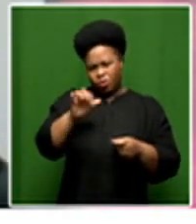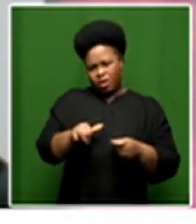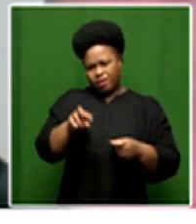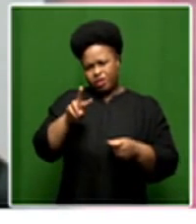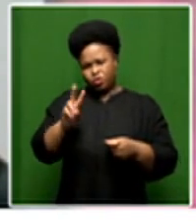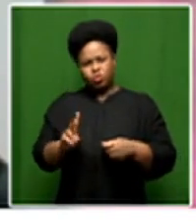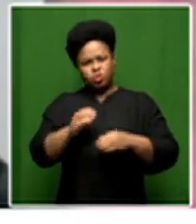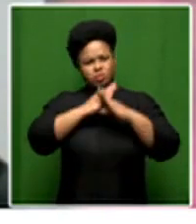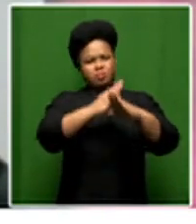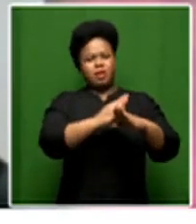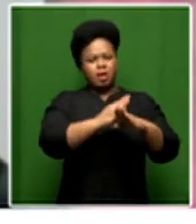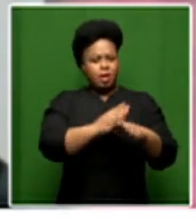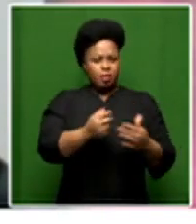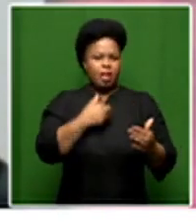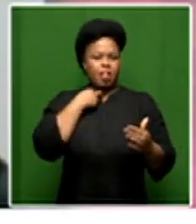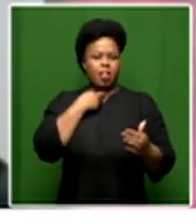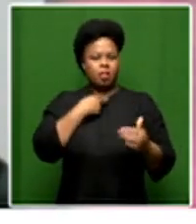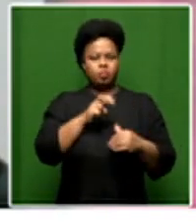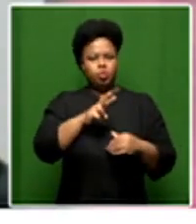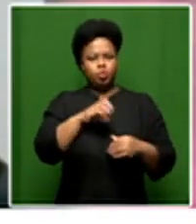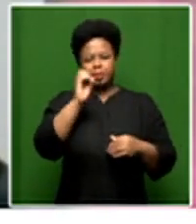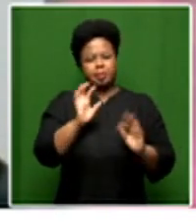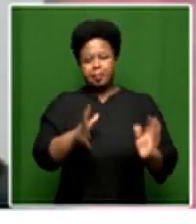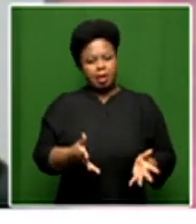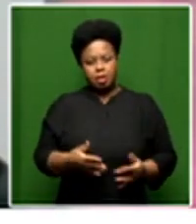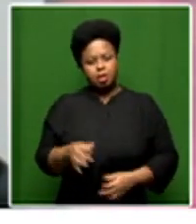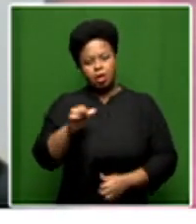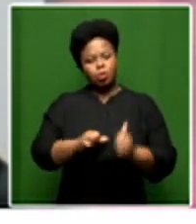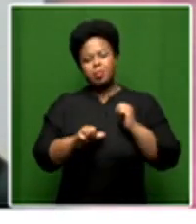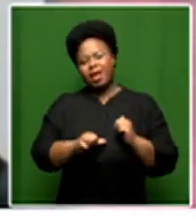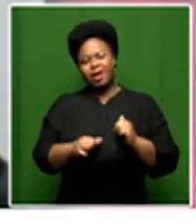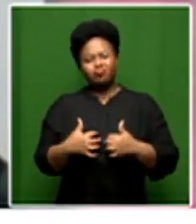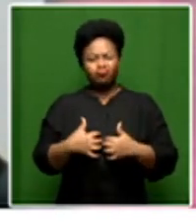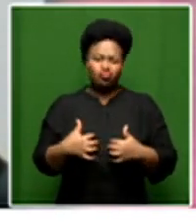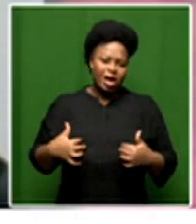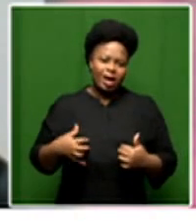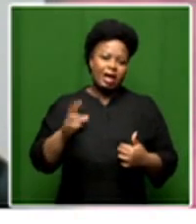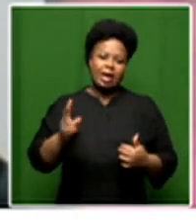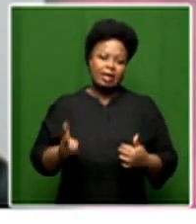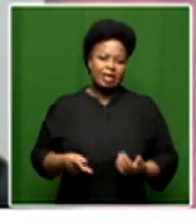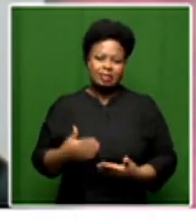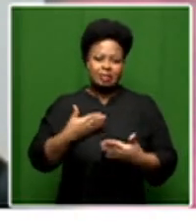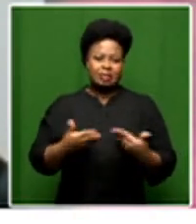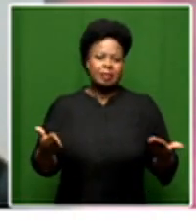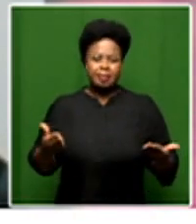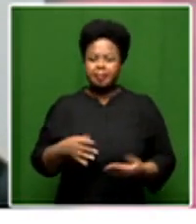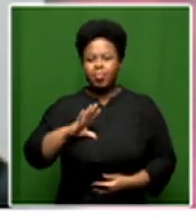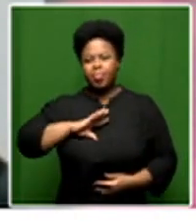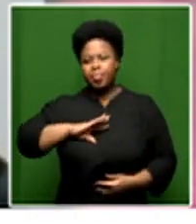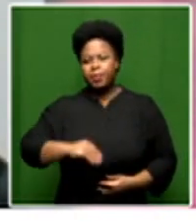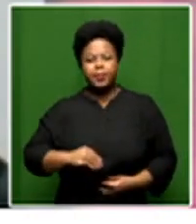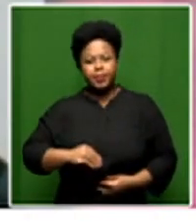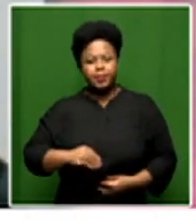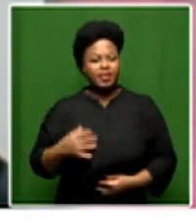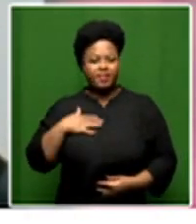really is going to take us back to persuade. In addition to that anxiety, they lost hope on their part. So